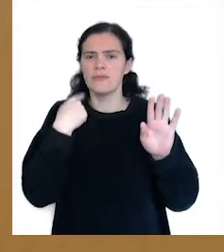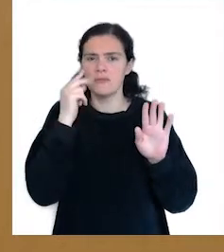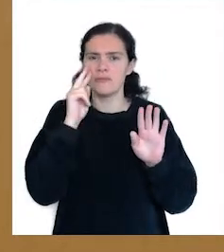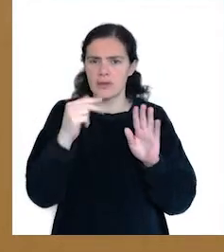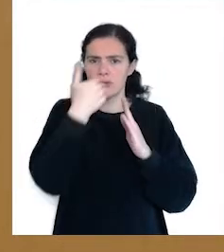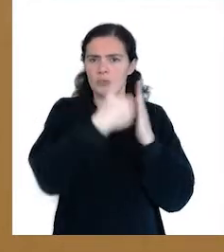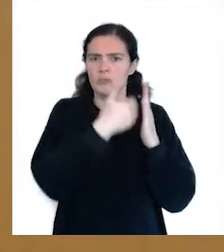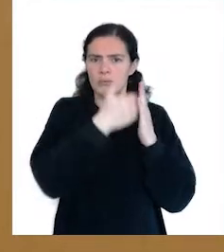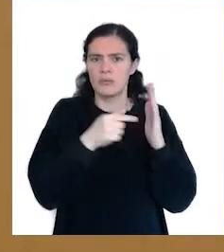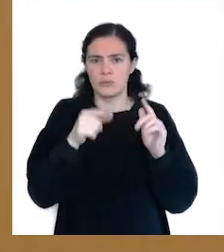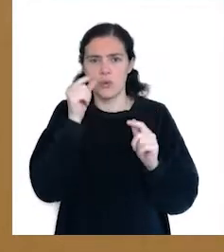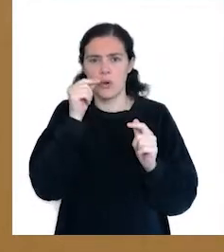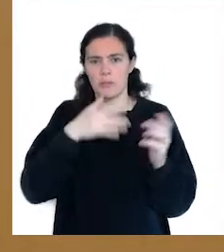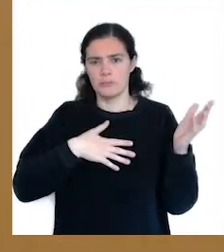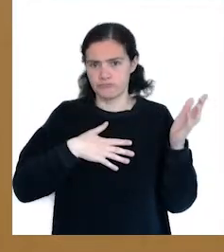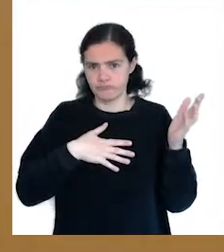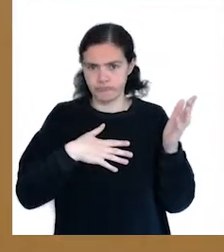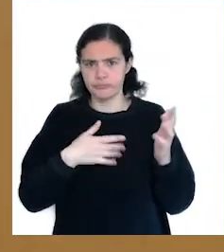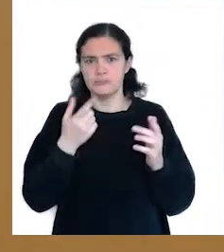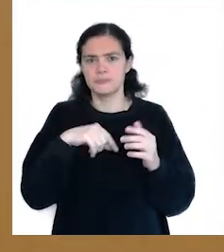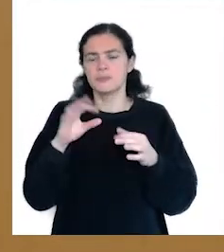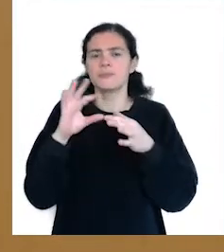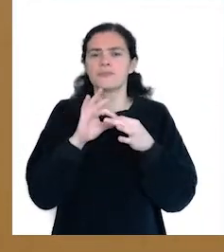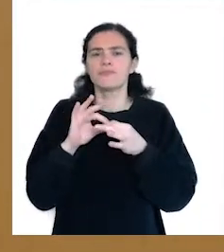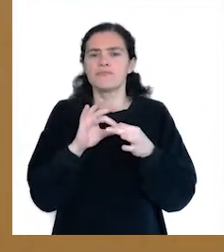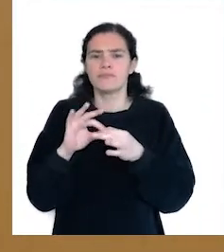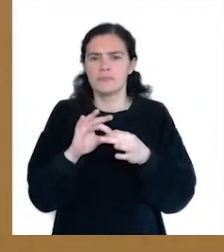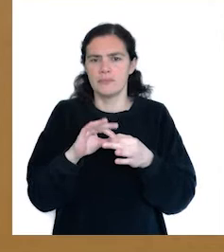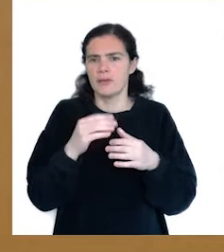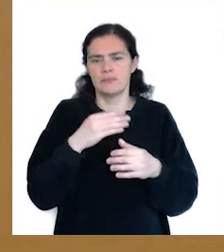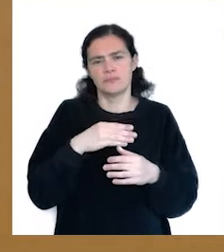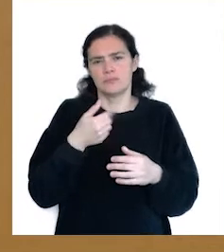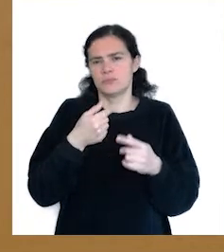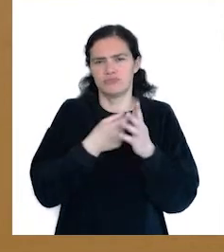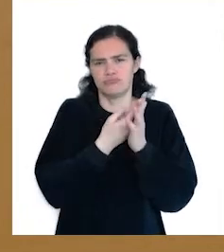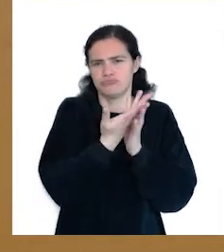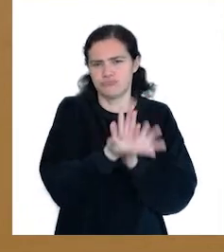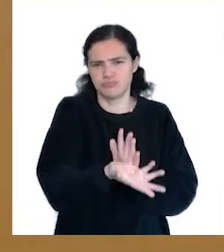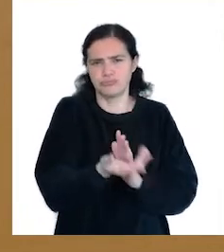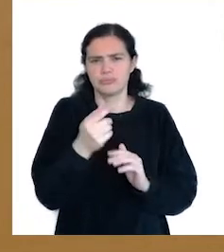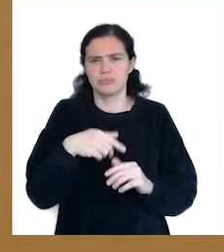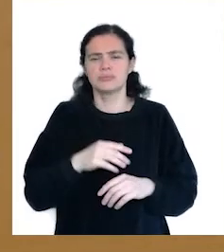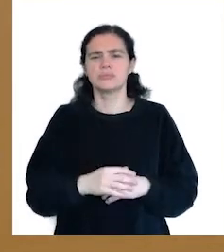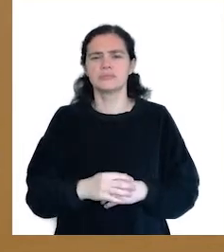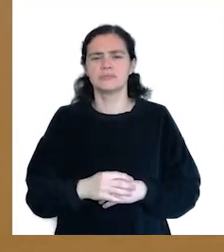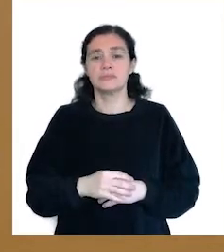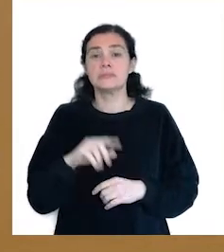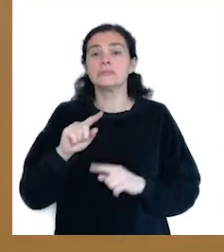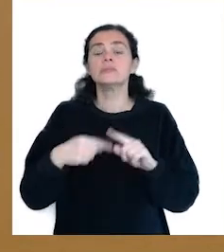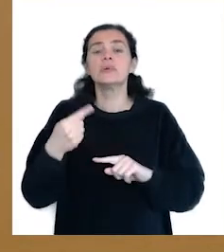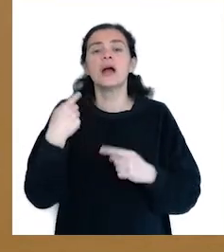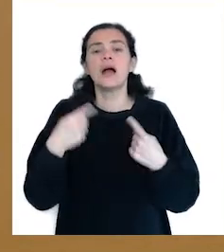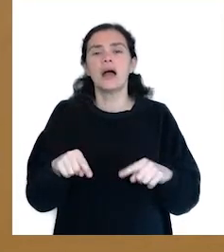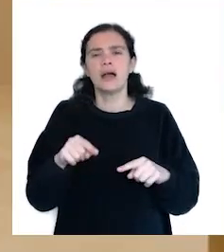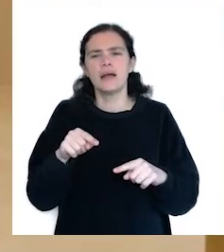see documentation about Merce Cunningham and his collaboration with Rauschenberg, Jasper Jones,